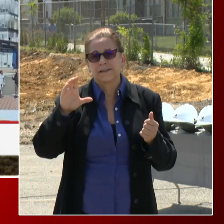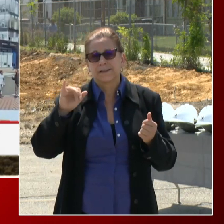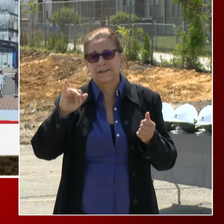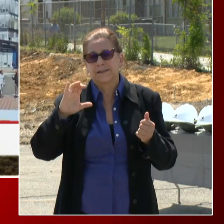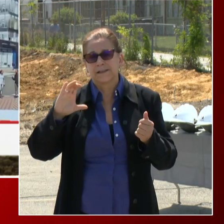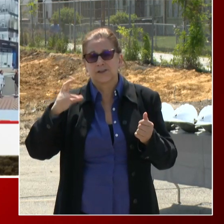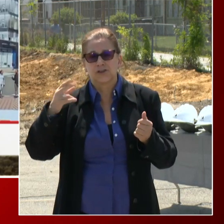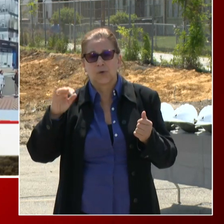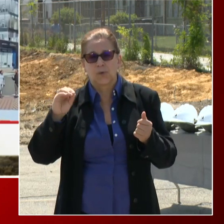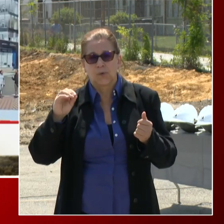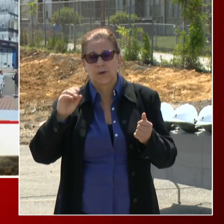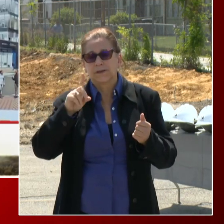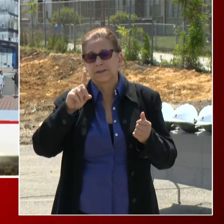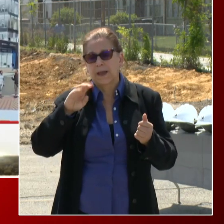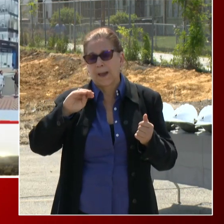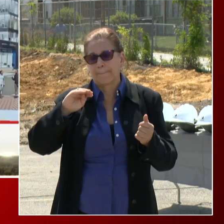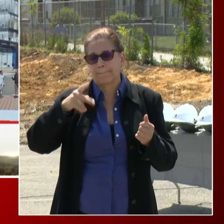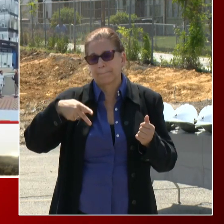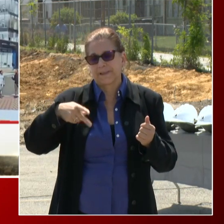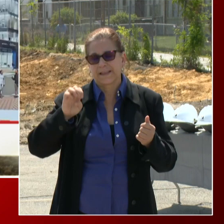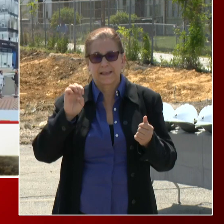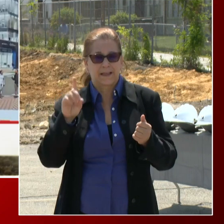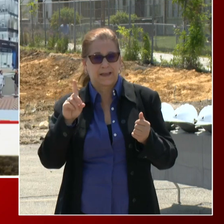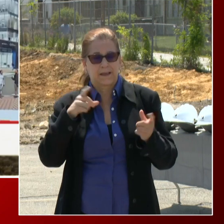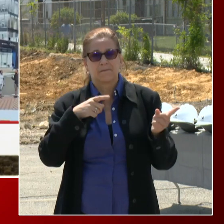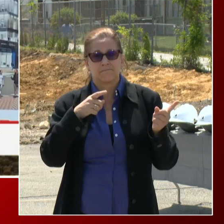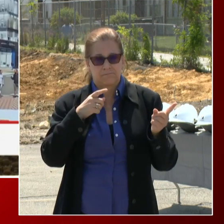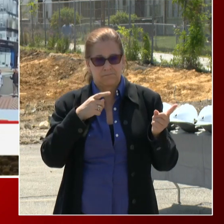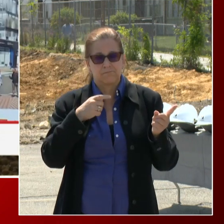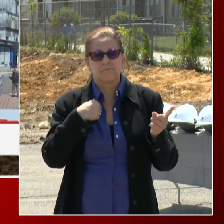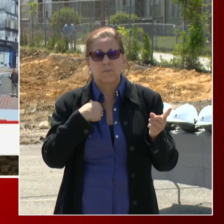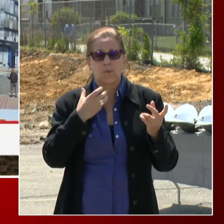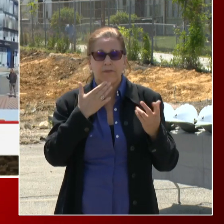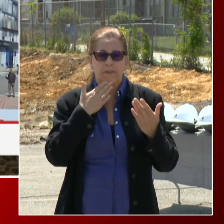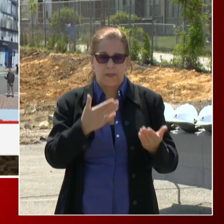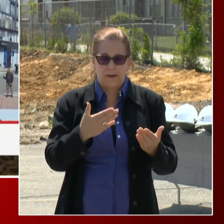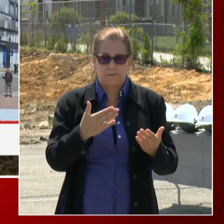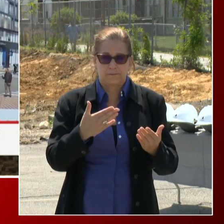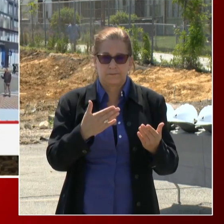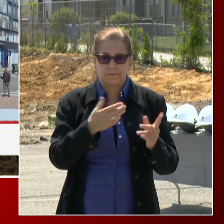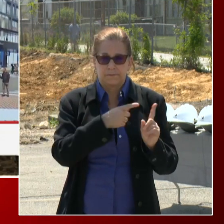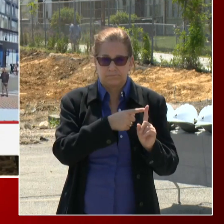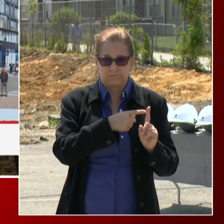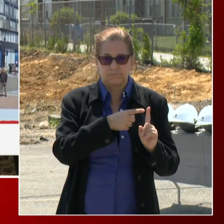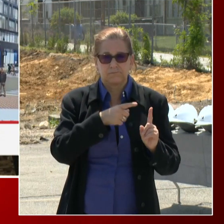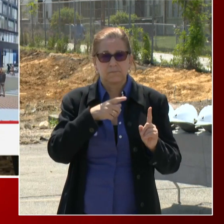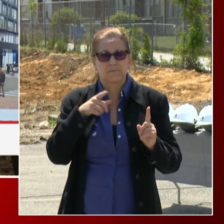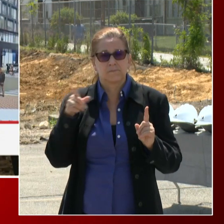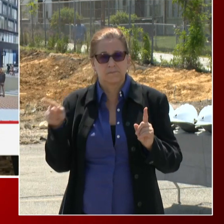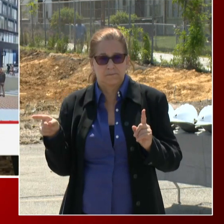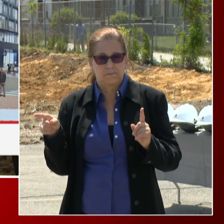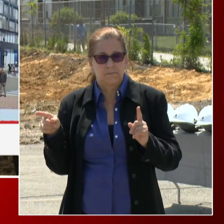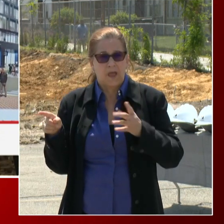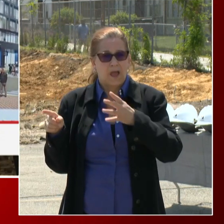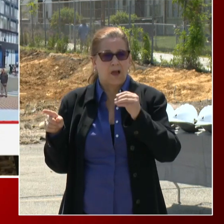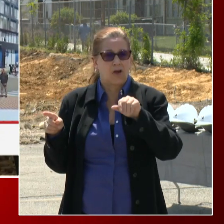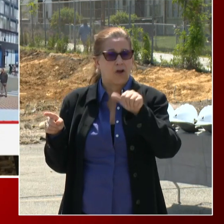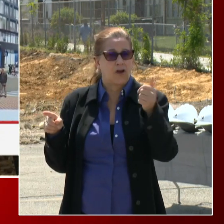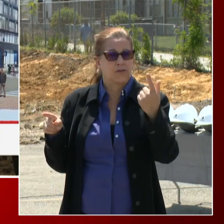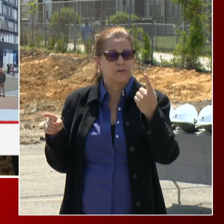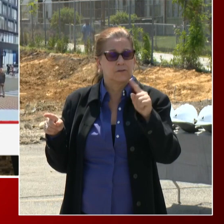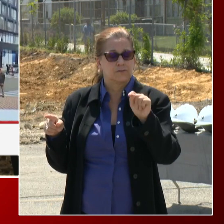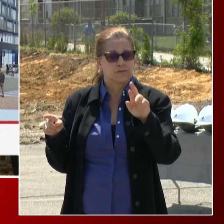Development. And I would also like to thank Trammell Crow Company, and special thanks also